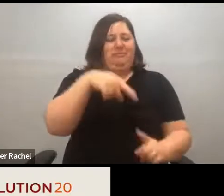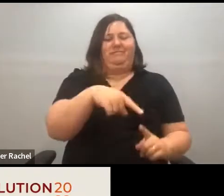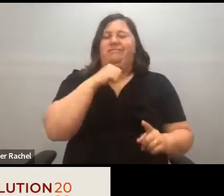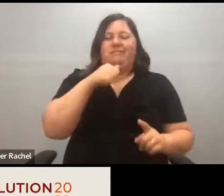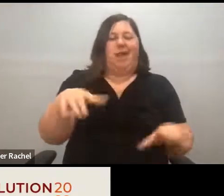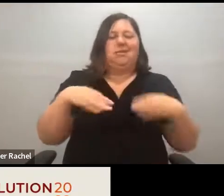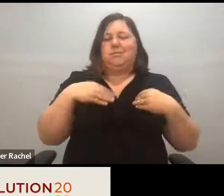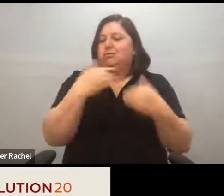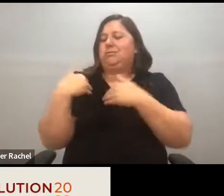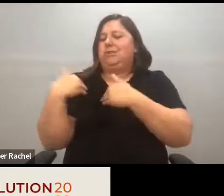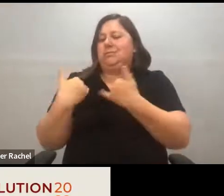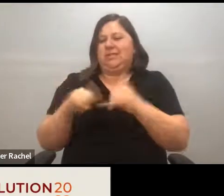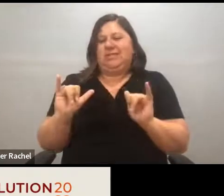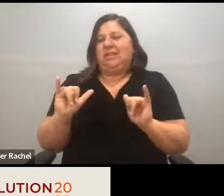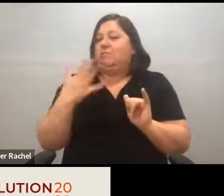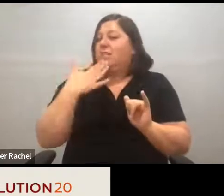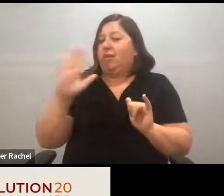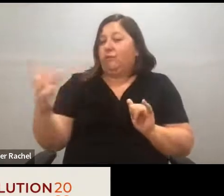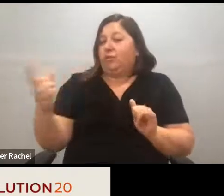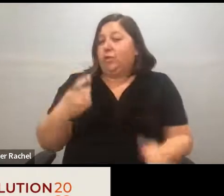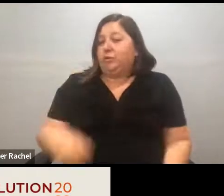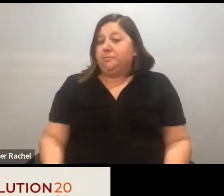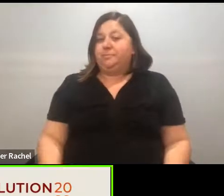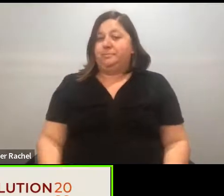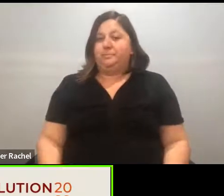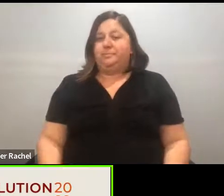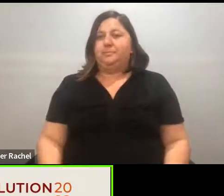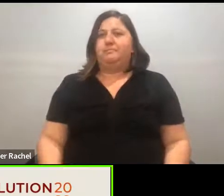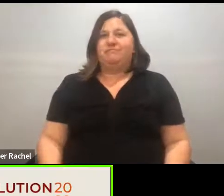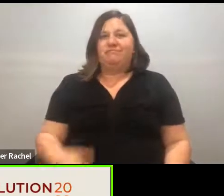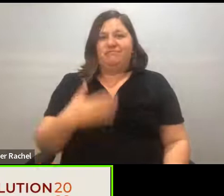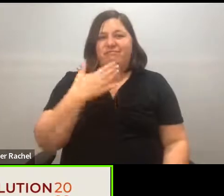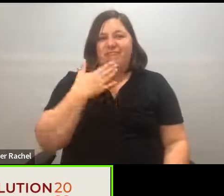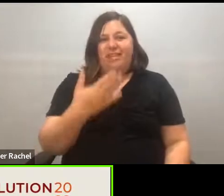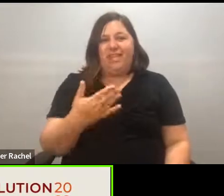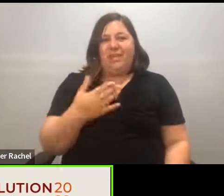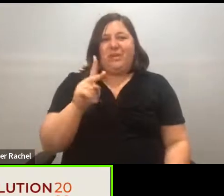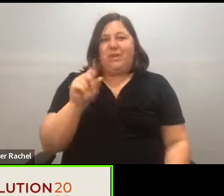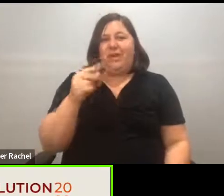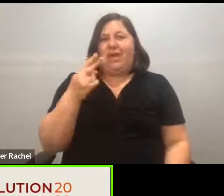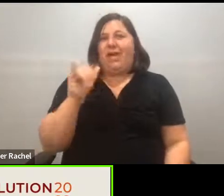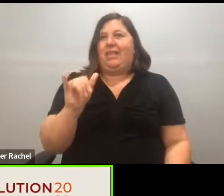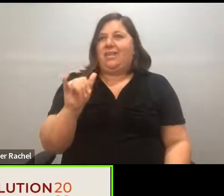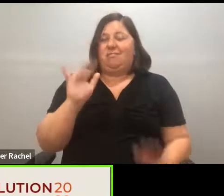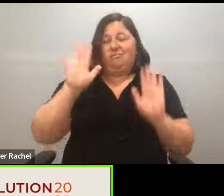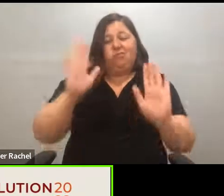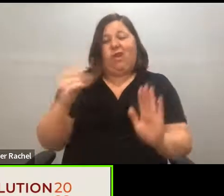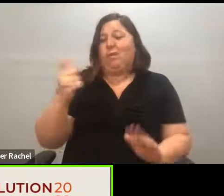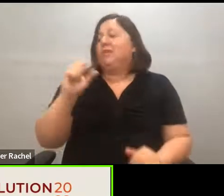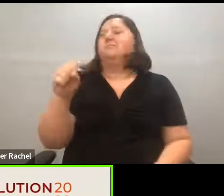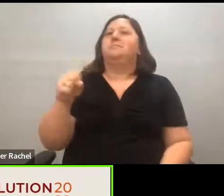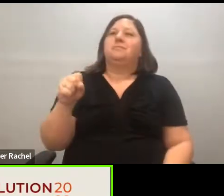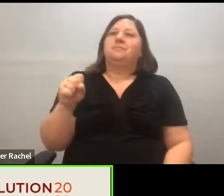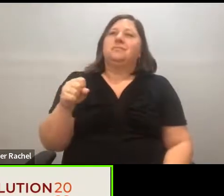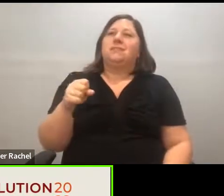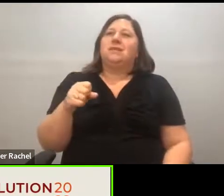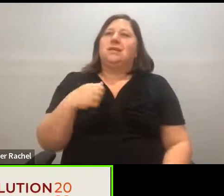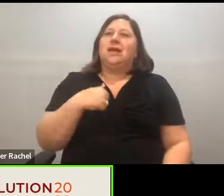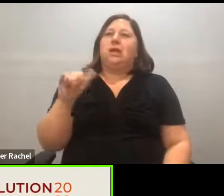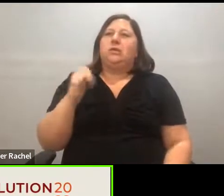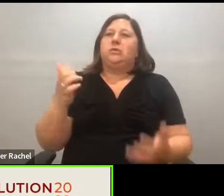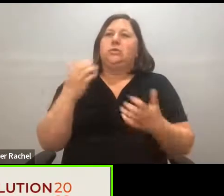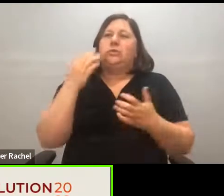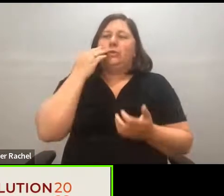yeah, thank you for that question. Yeah. Thank you, Kathy. What a great question. I would also like to